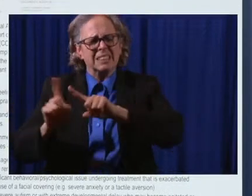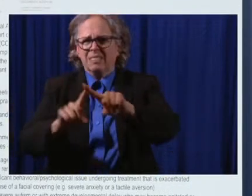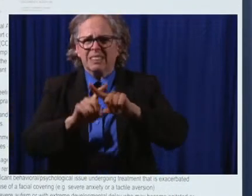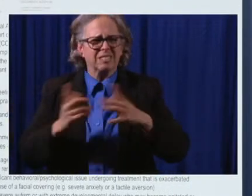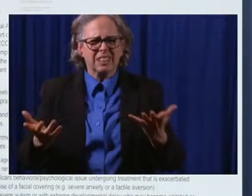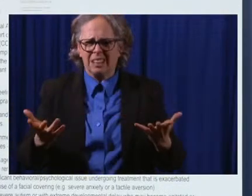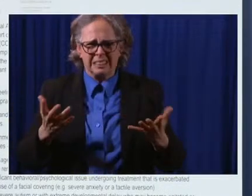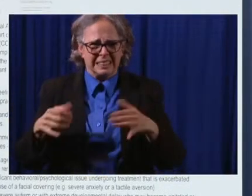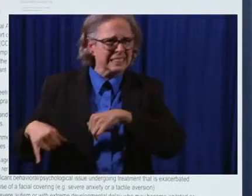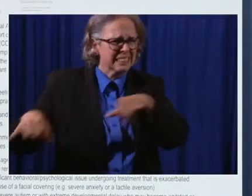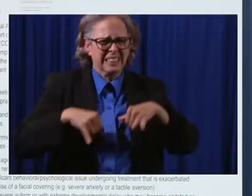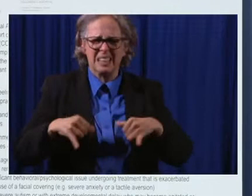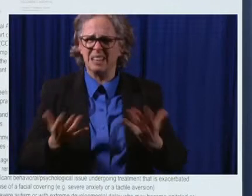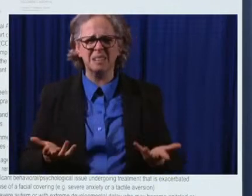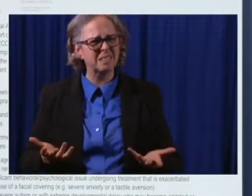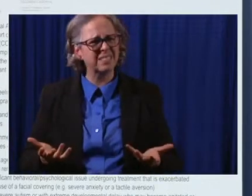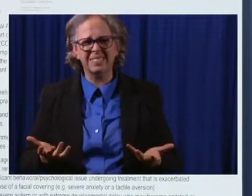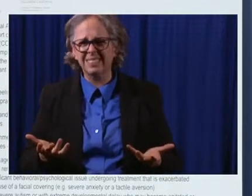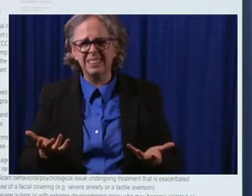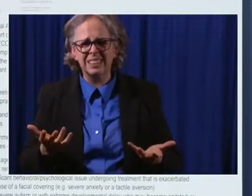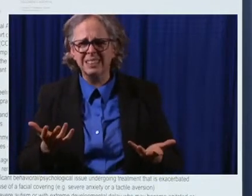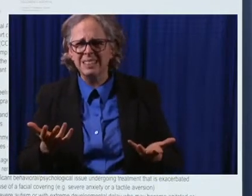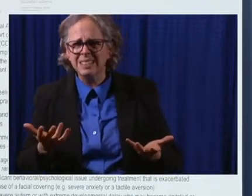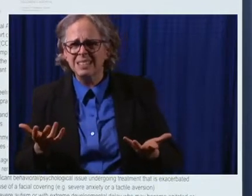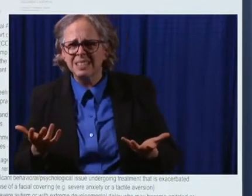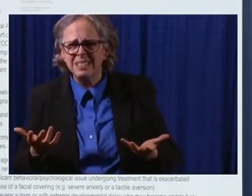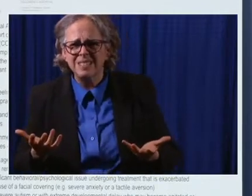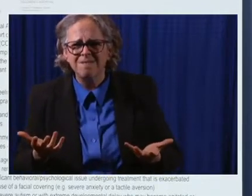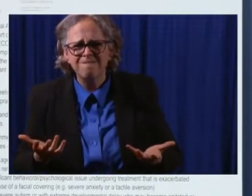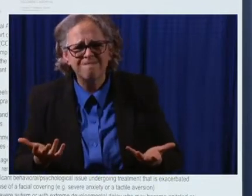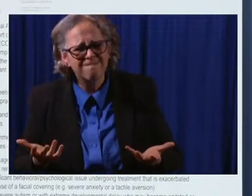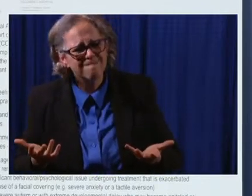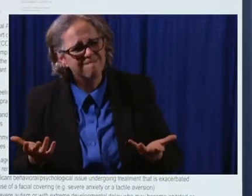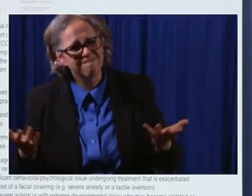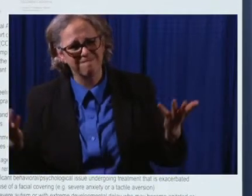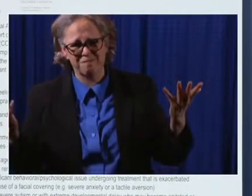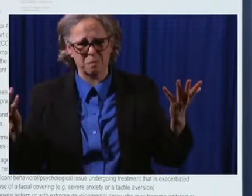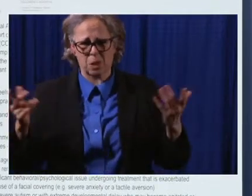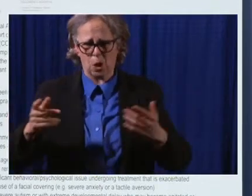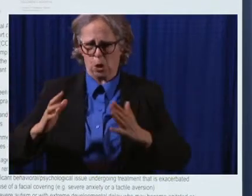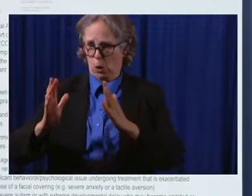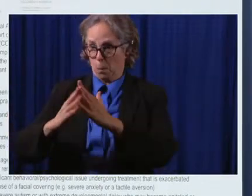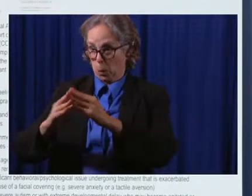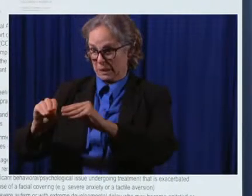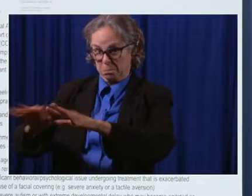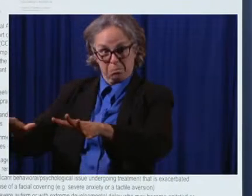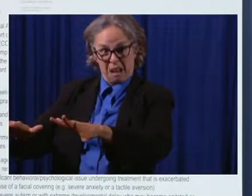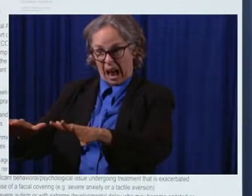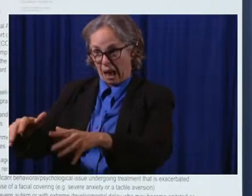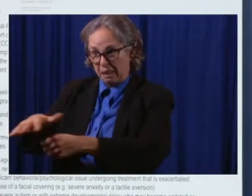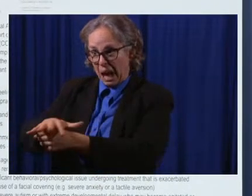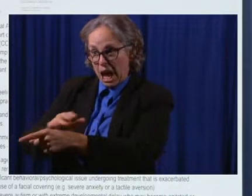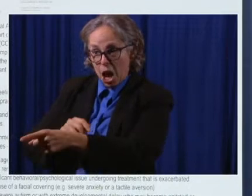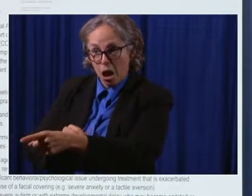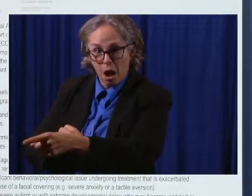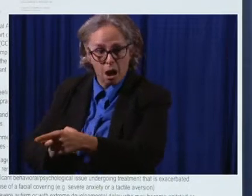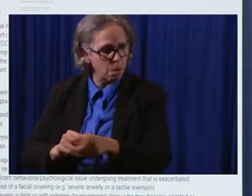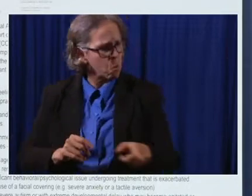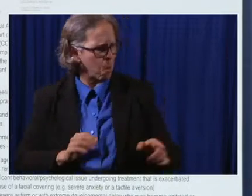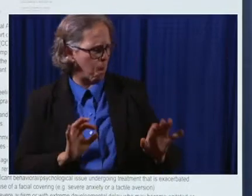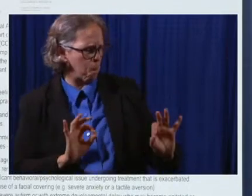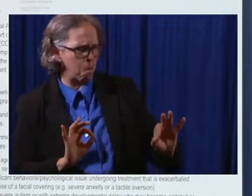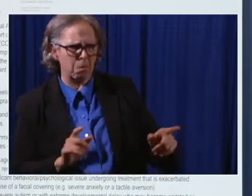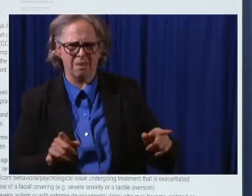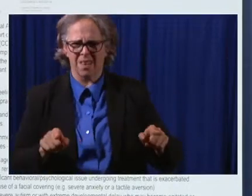in the community, different place because of the community spread that they have and how great that